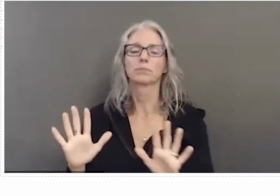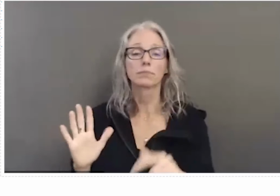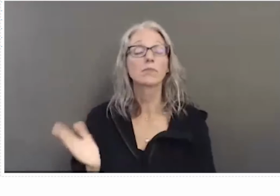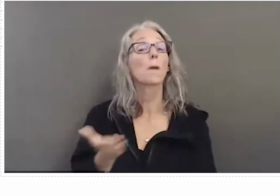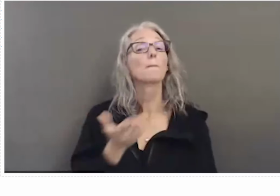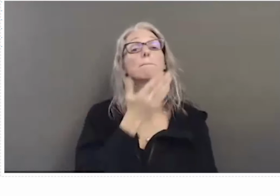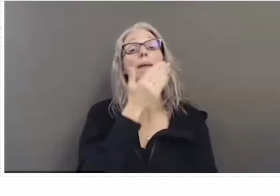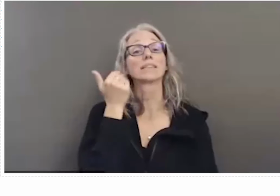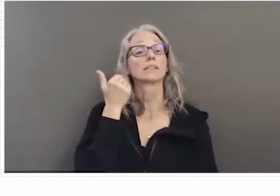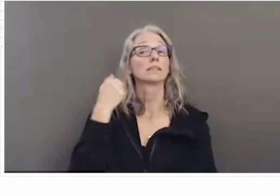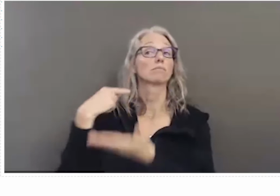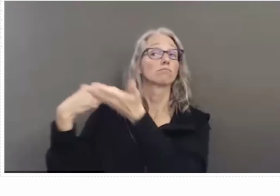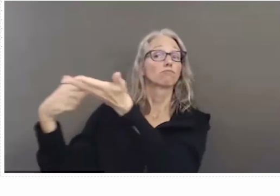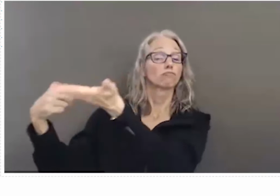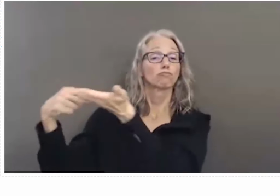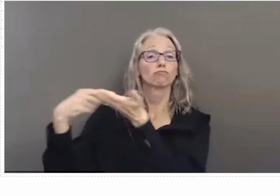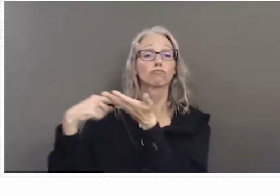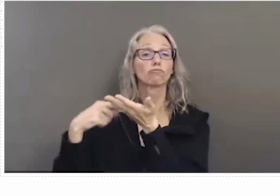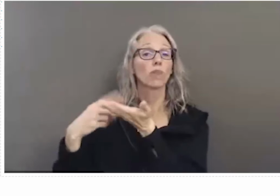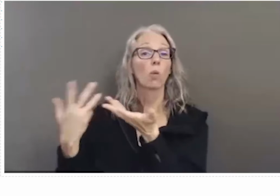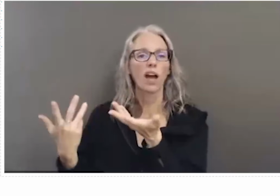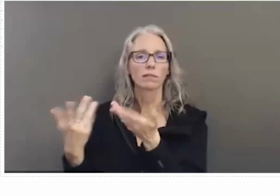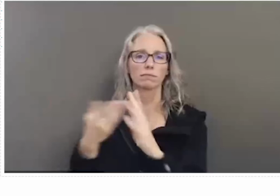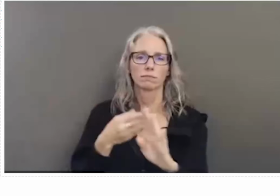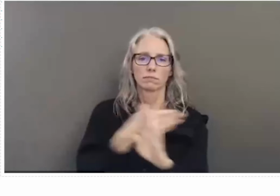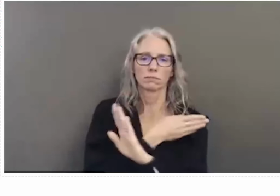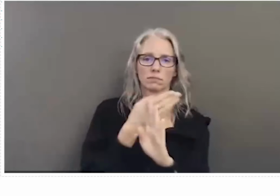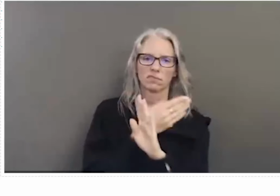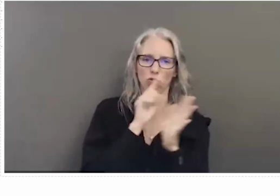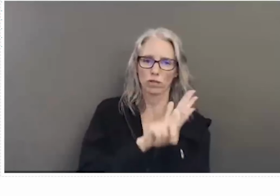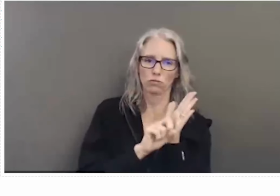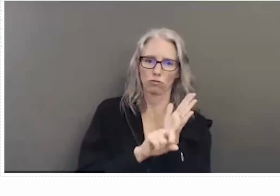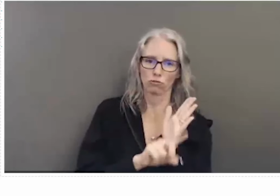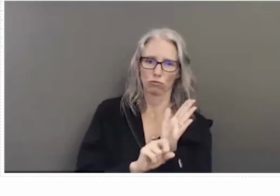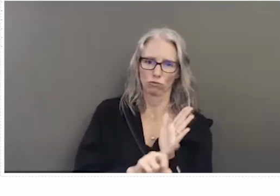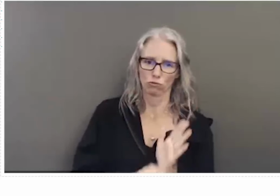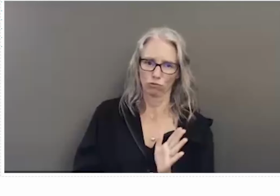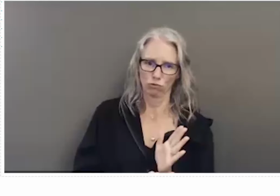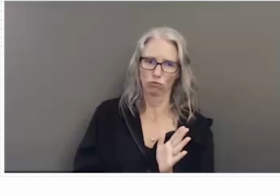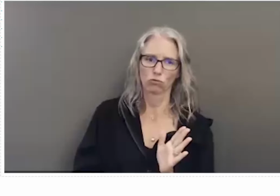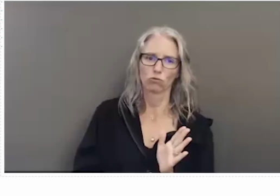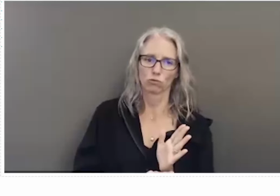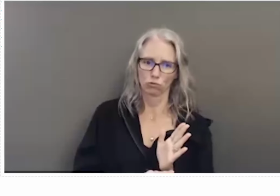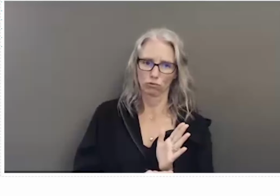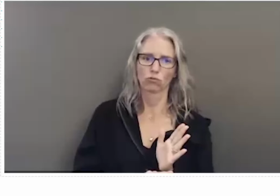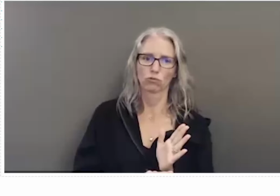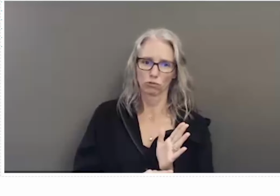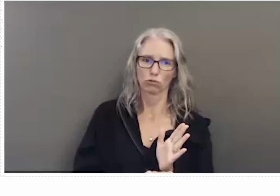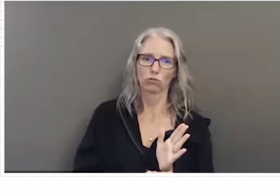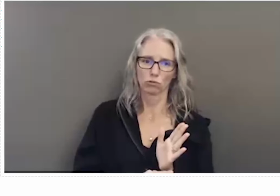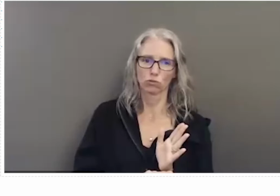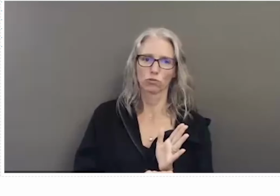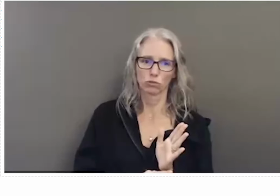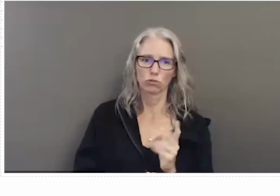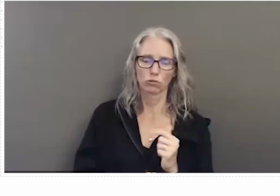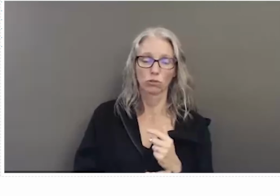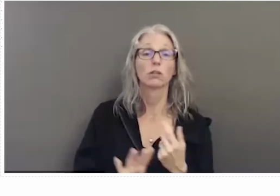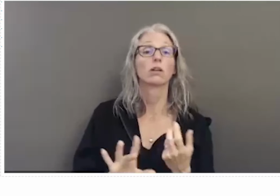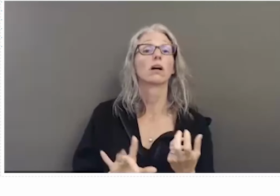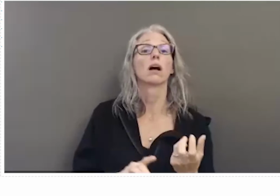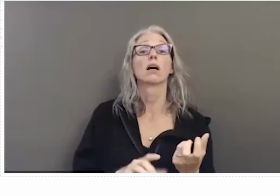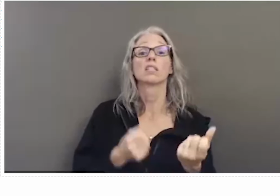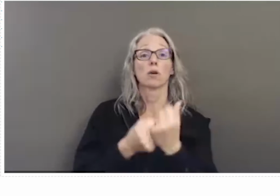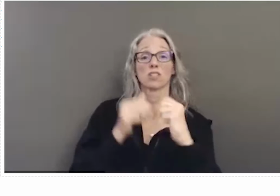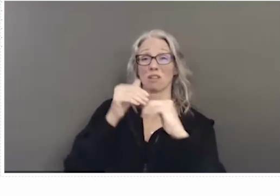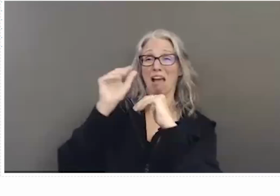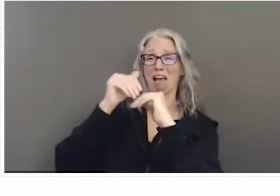begin conversations is actually to be able to do your homework, because I think in the end, volume is not the key for sponsorship. It's really